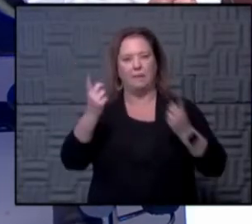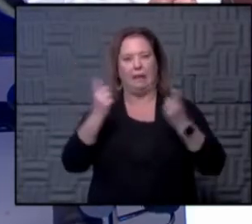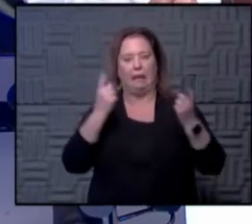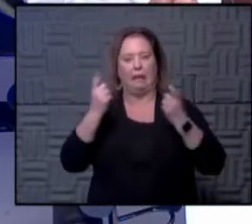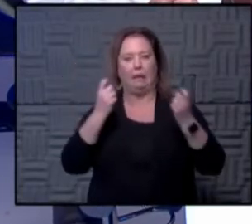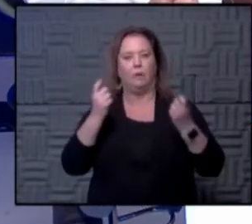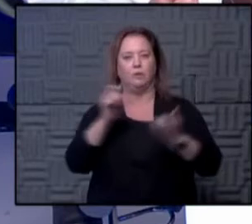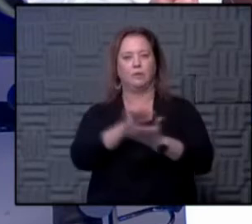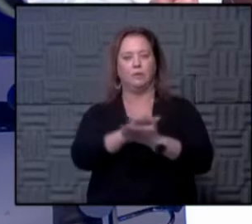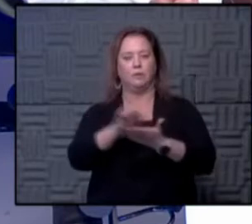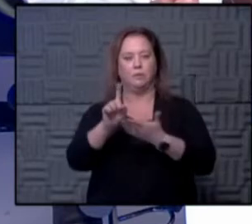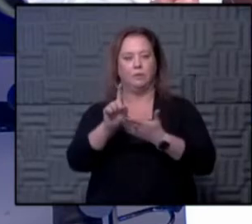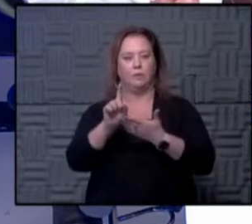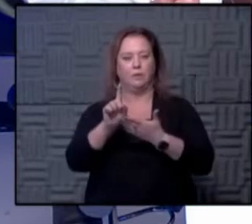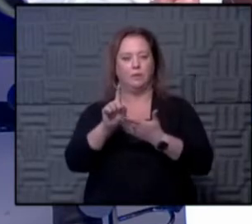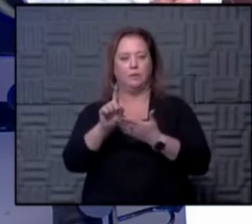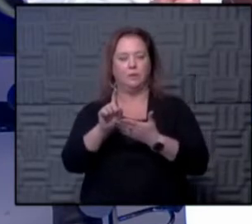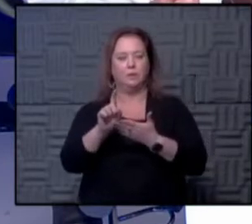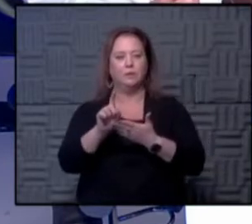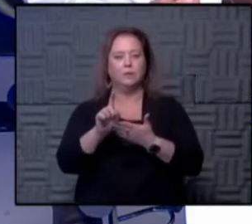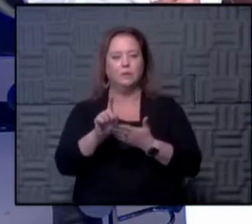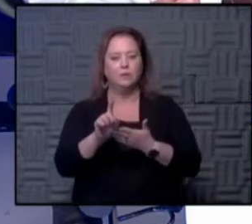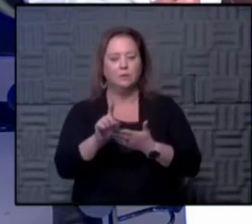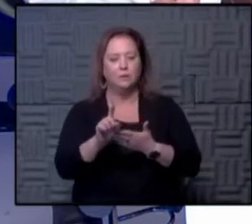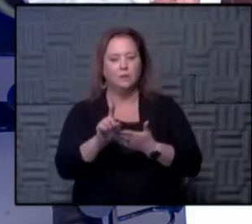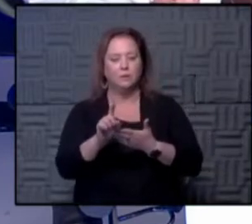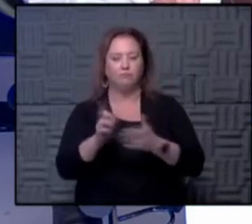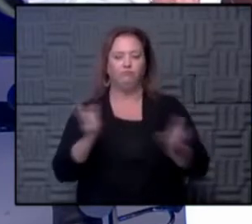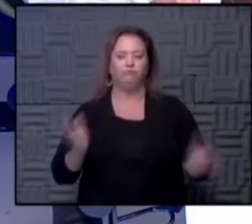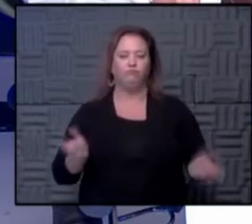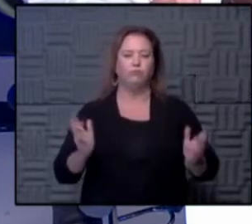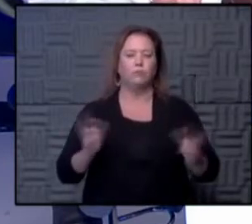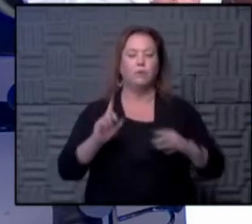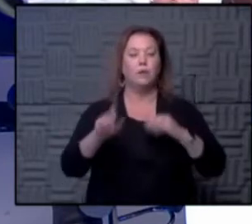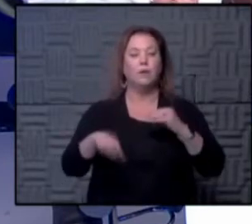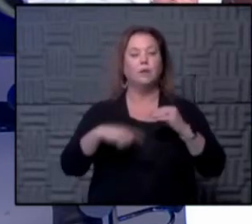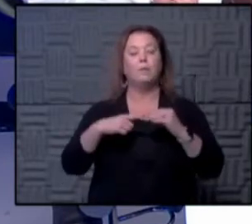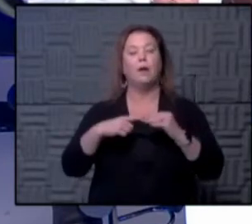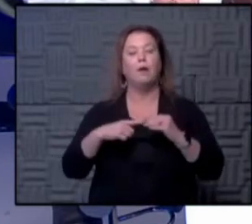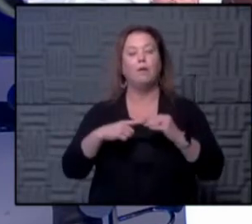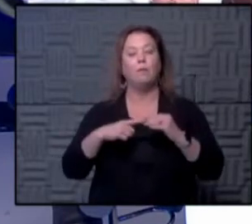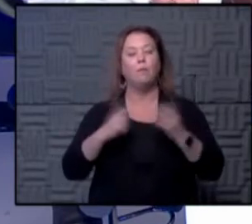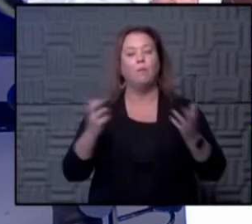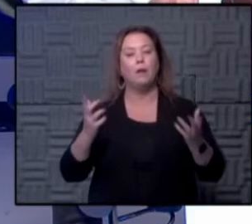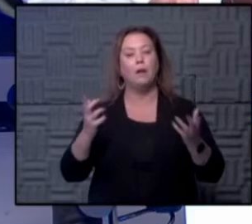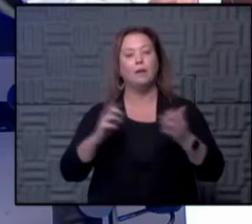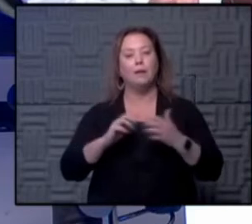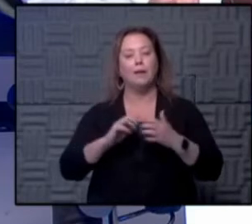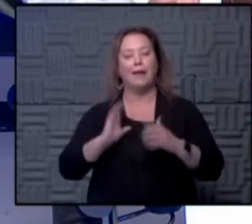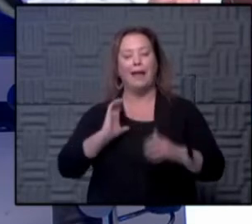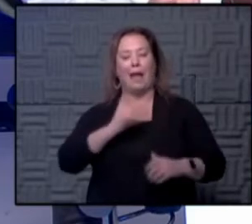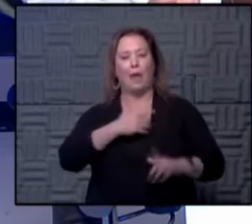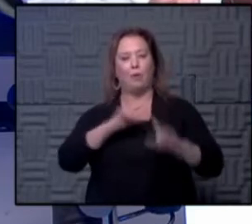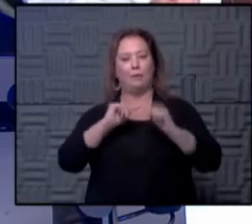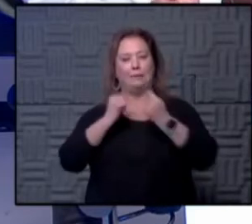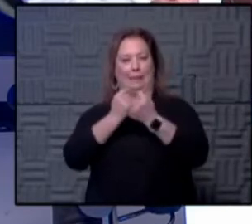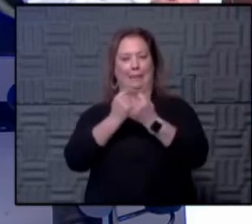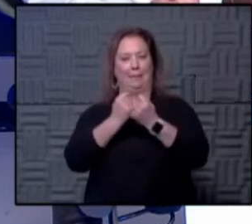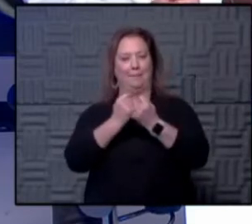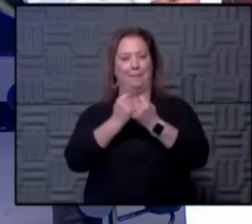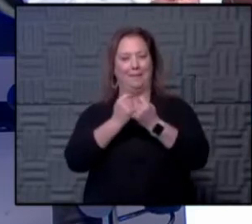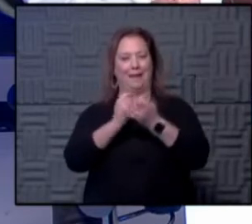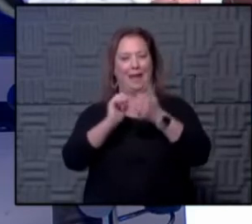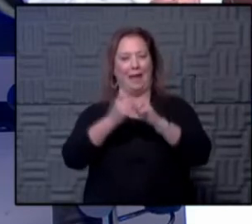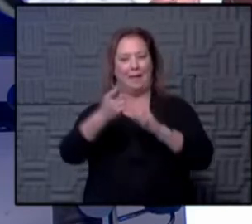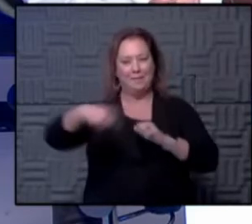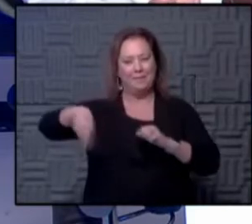this week and chatter around how are our teams holding up